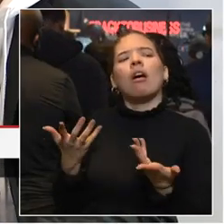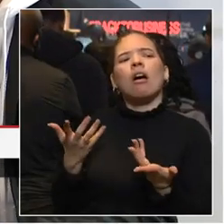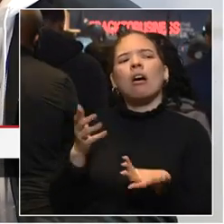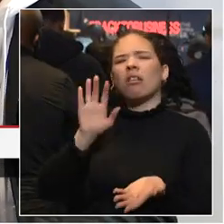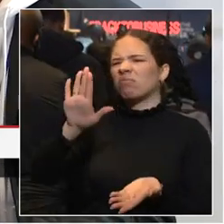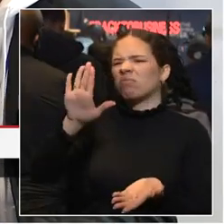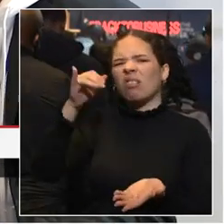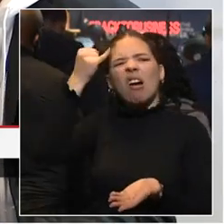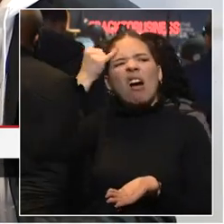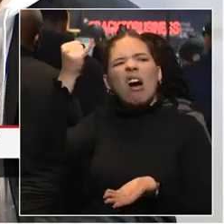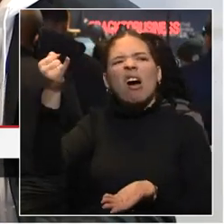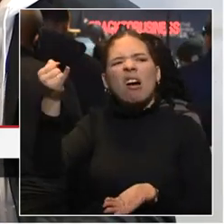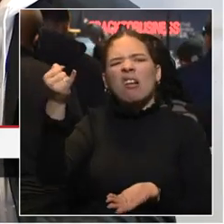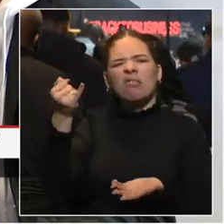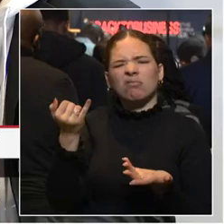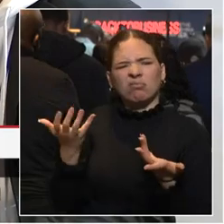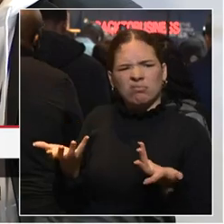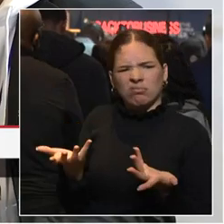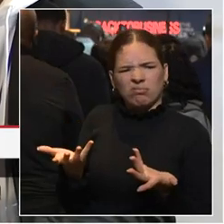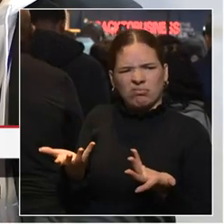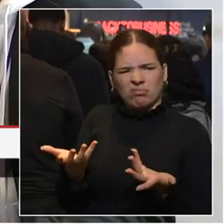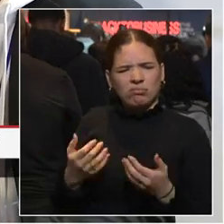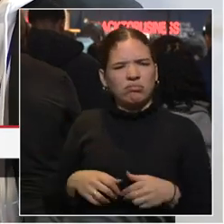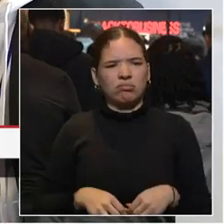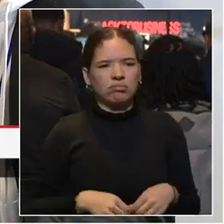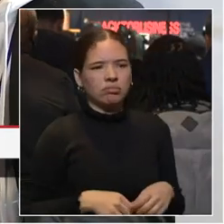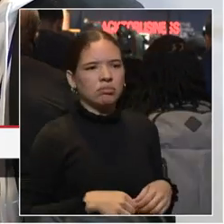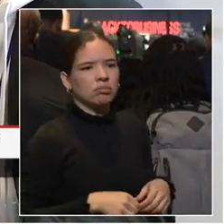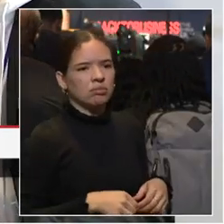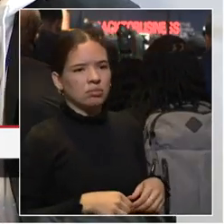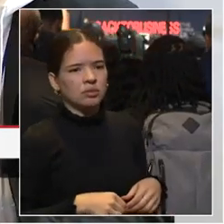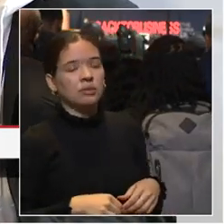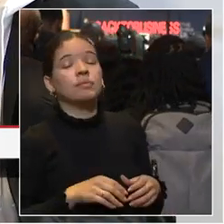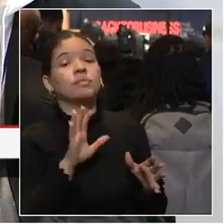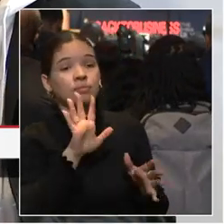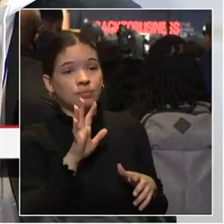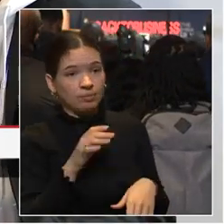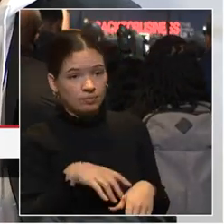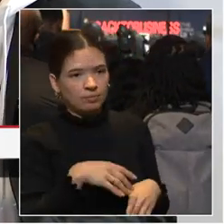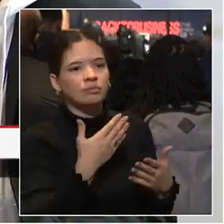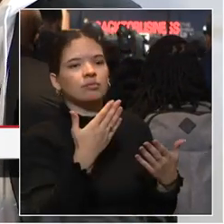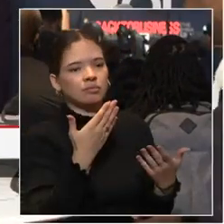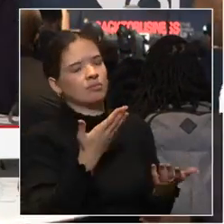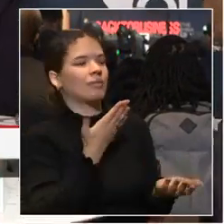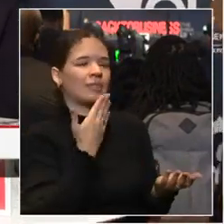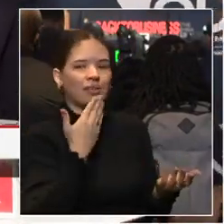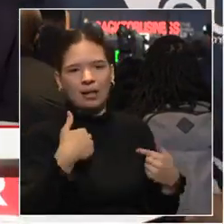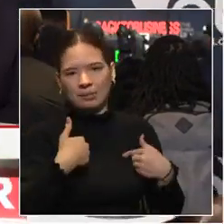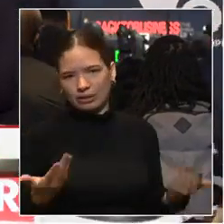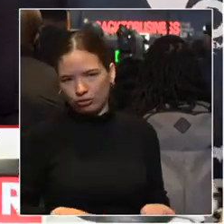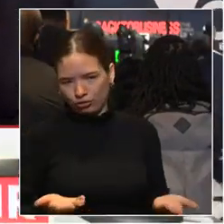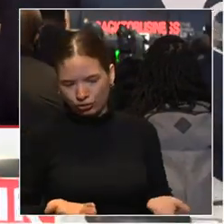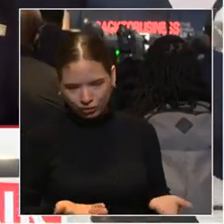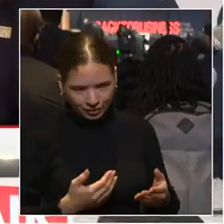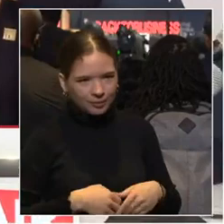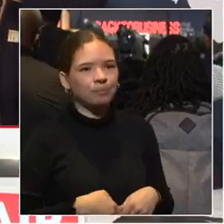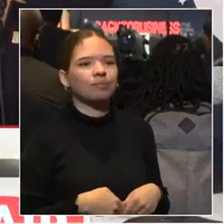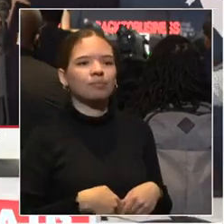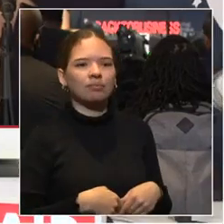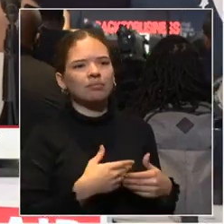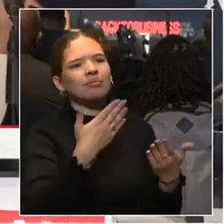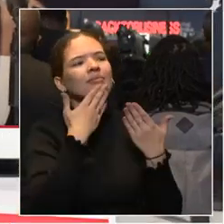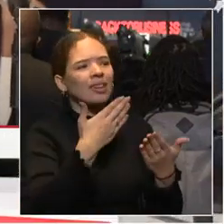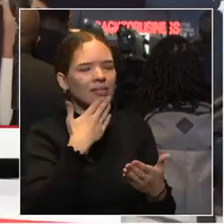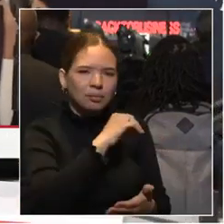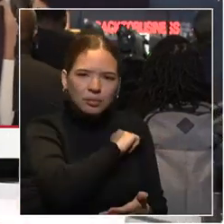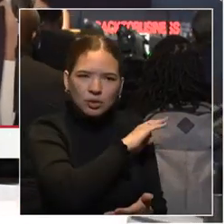or settling for less? Perfect. Very well. Just first, thank you guys for having me. Thank you, Mayor Bowser, for being here, and thank you